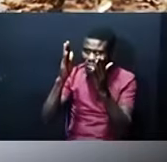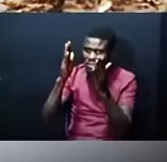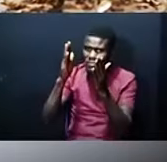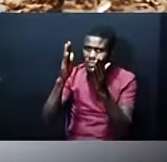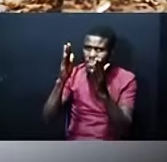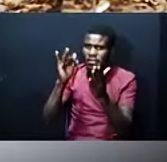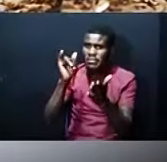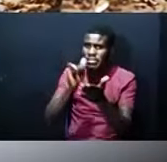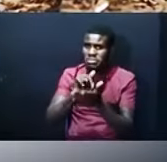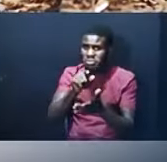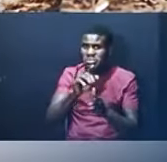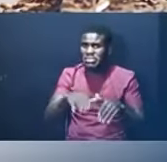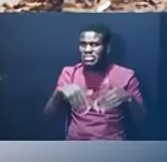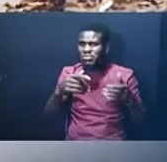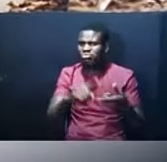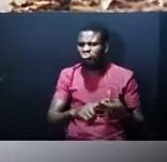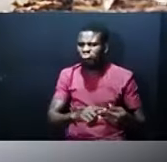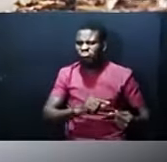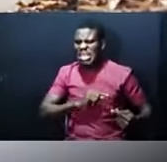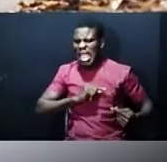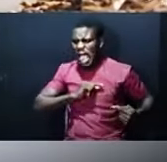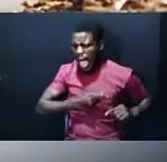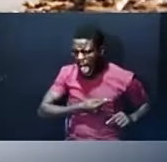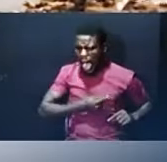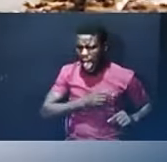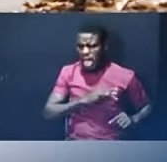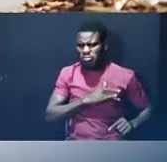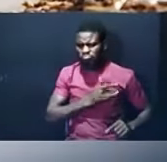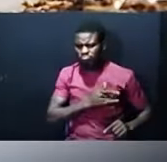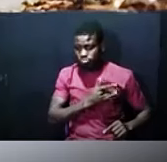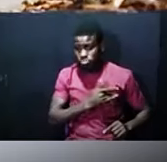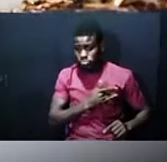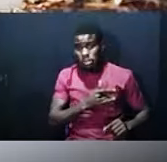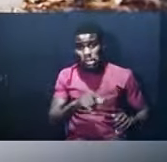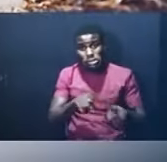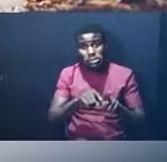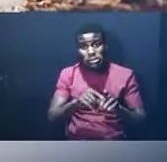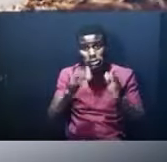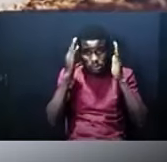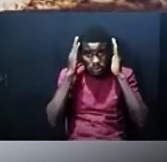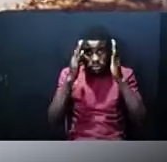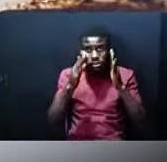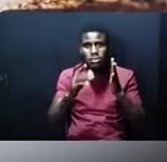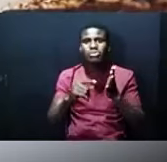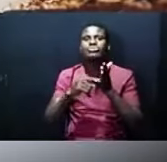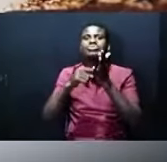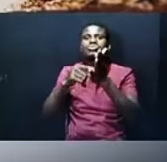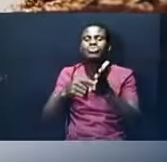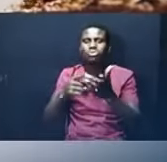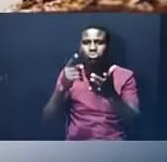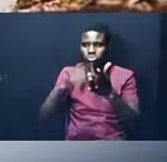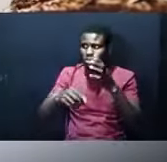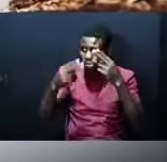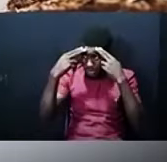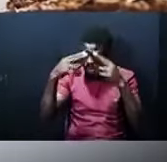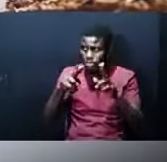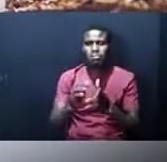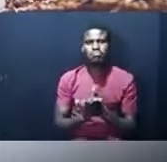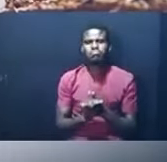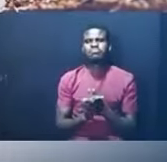to a bitter feeling within will determine the